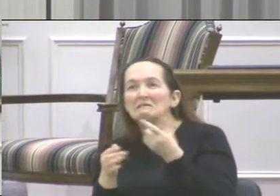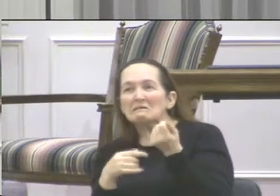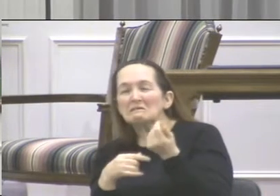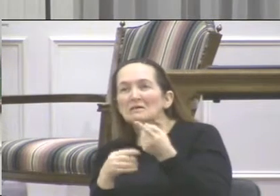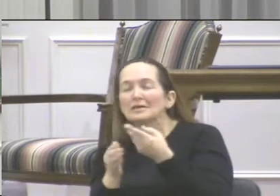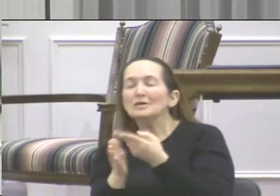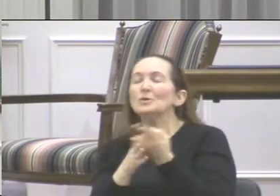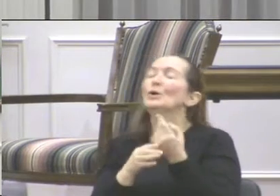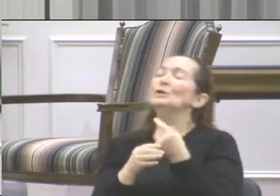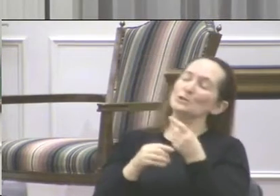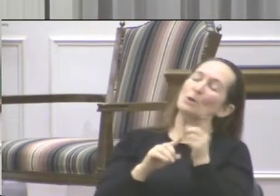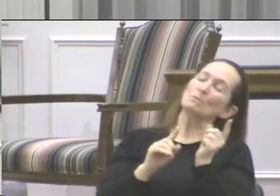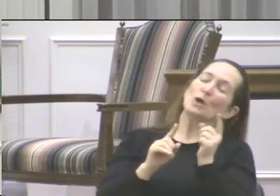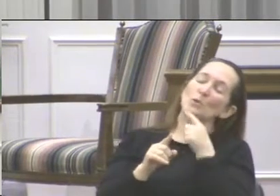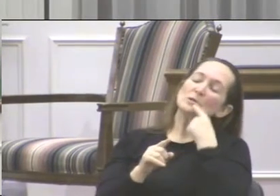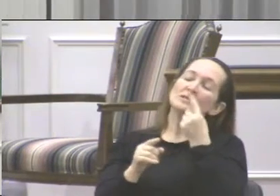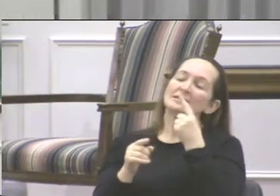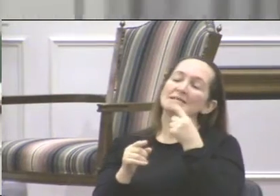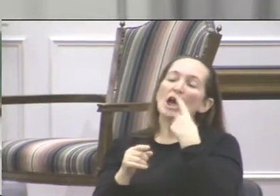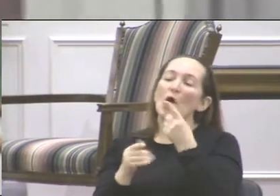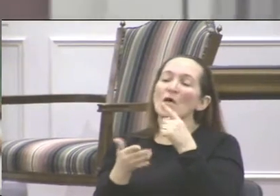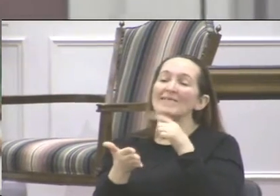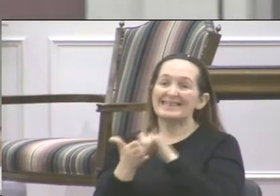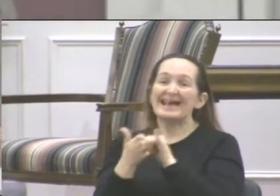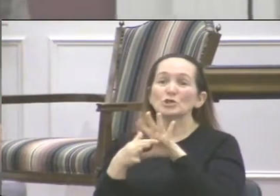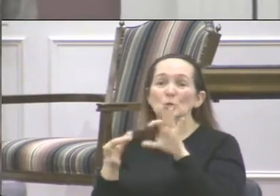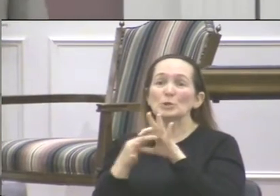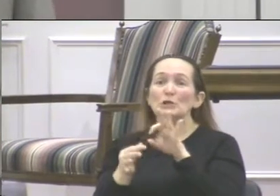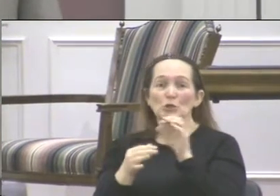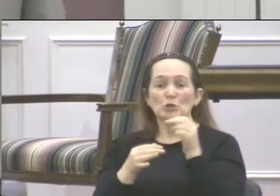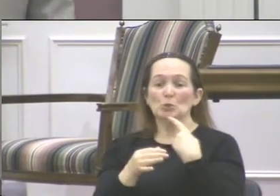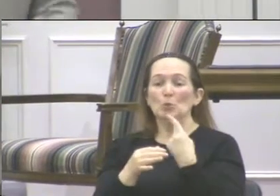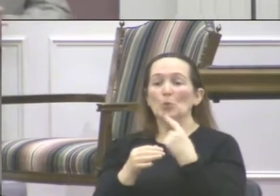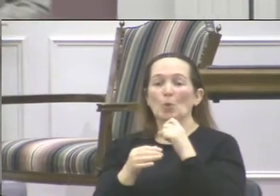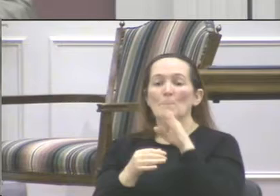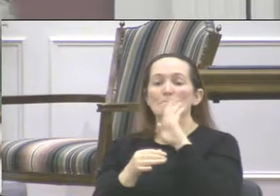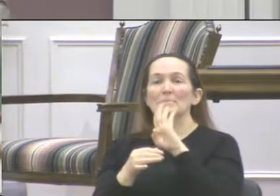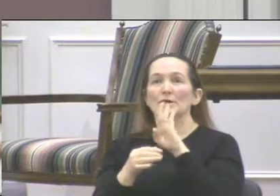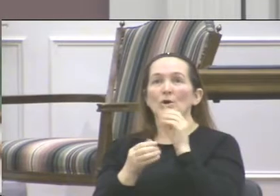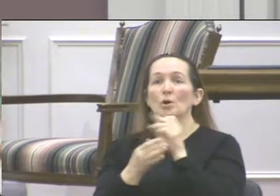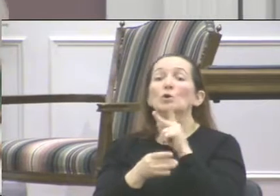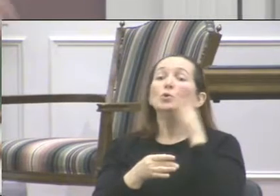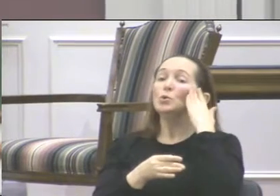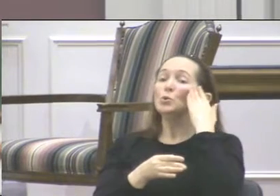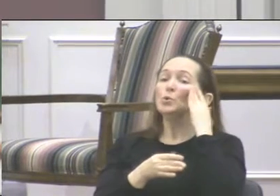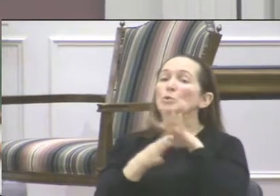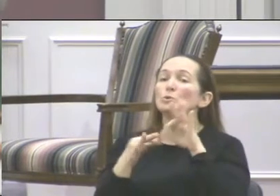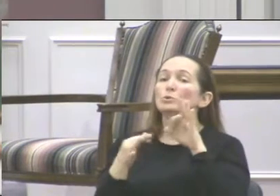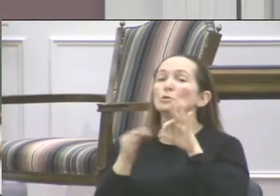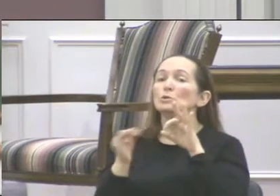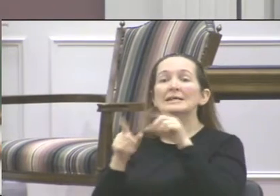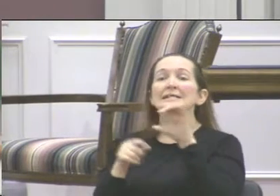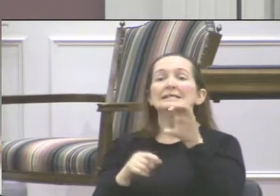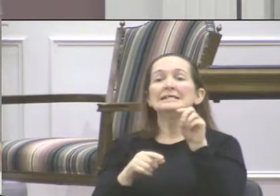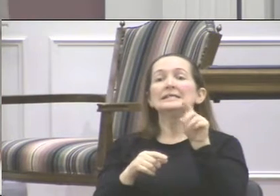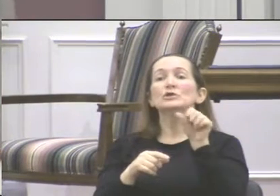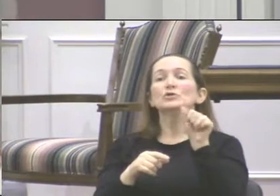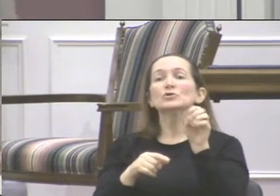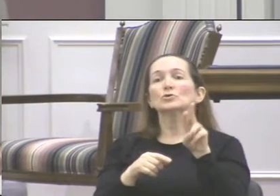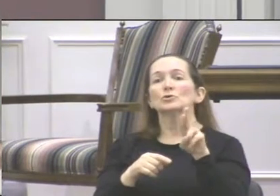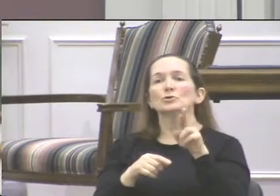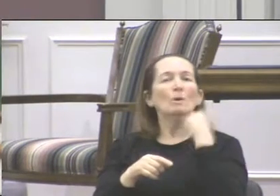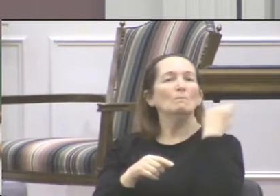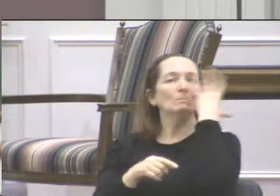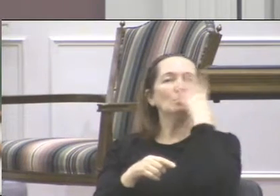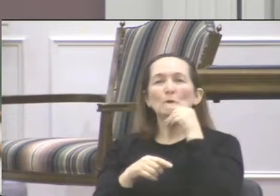So let's just go with that story. So that we're going to be okay. And if you know the story, the king sees her and, oh man, she's gorgeous.